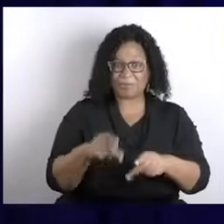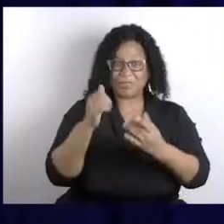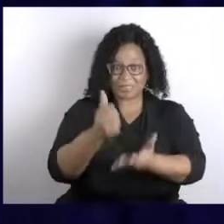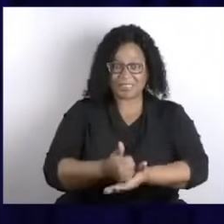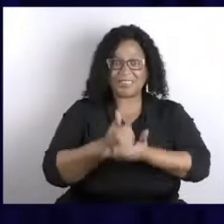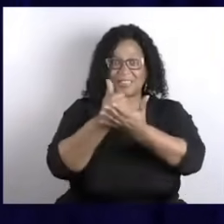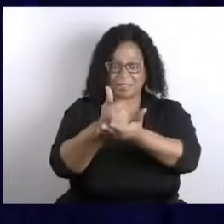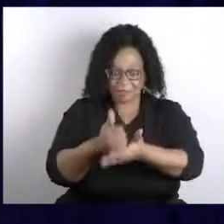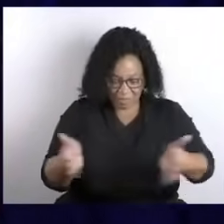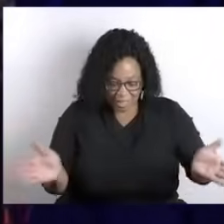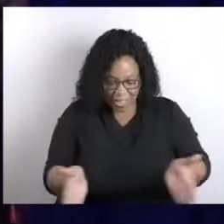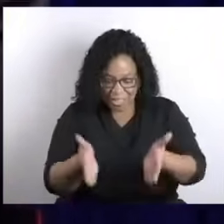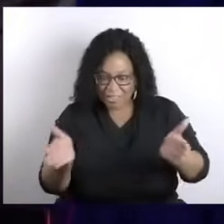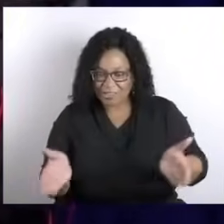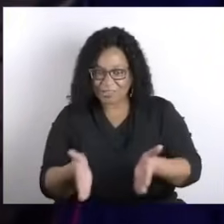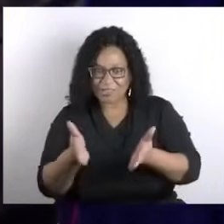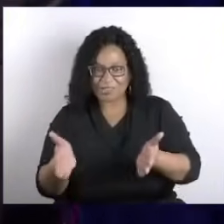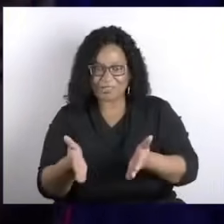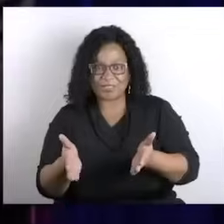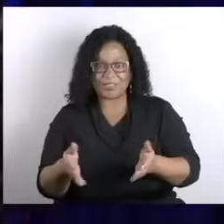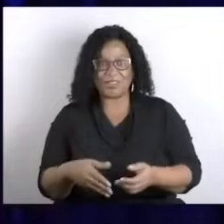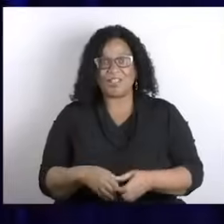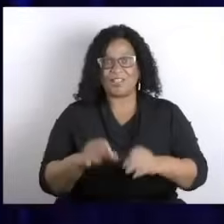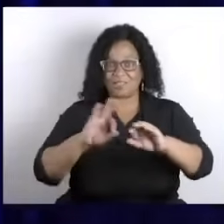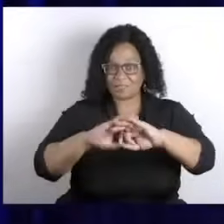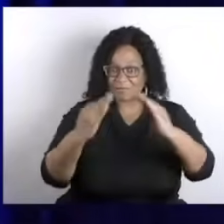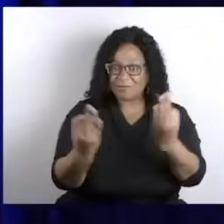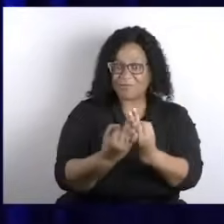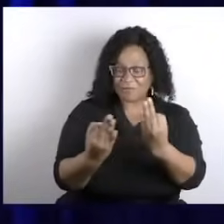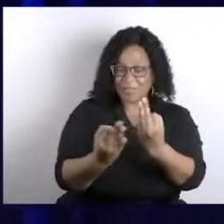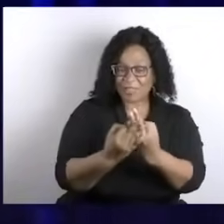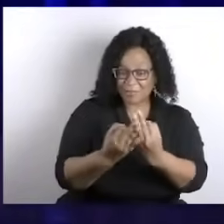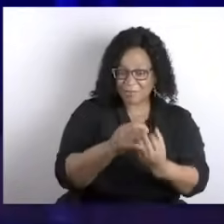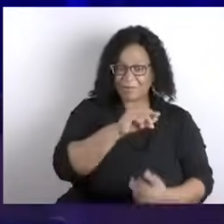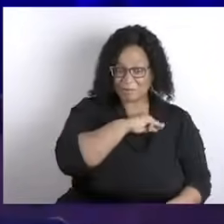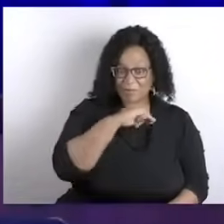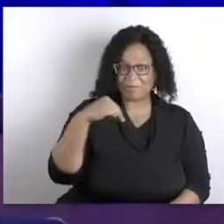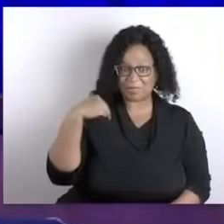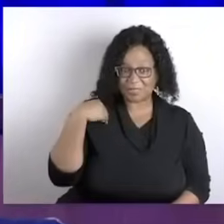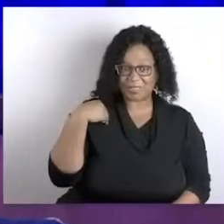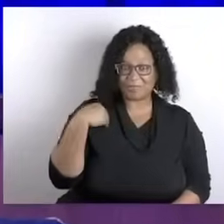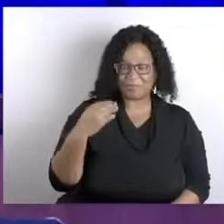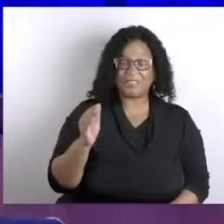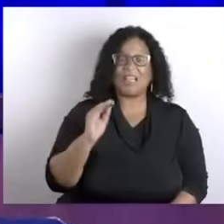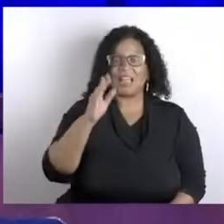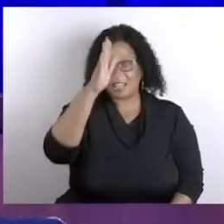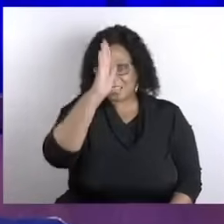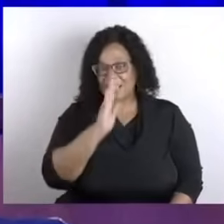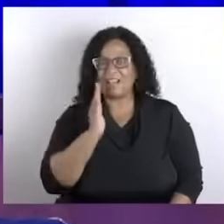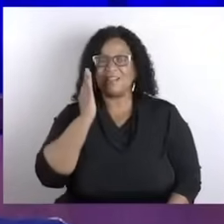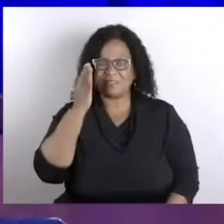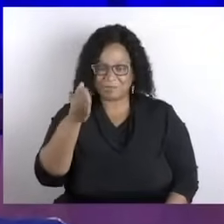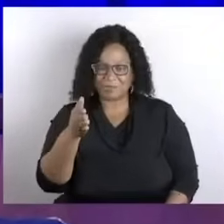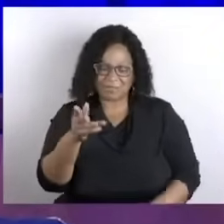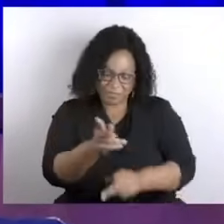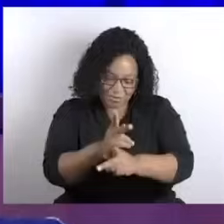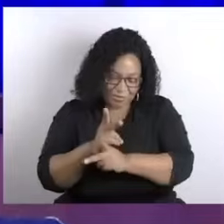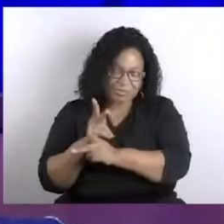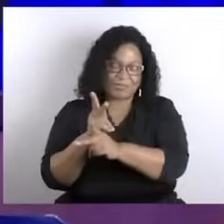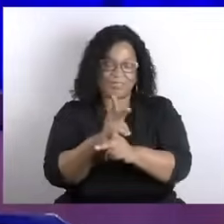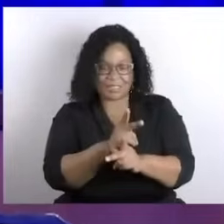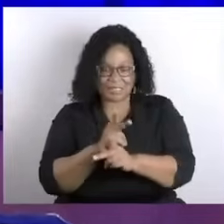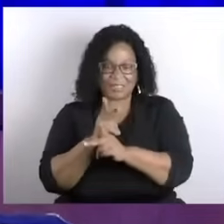me encourage some brother, some sister, and tell them he will take care of